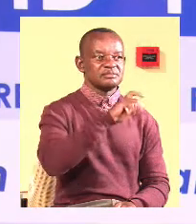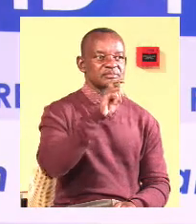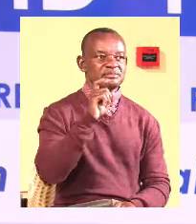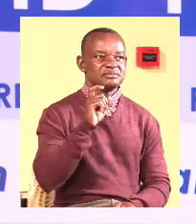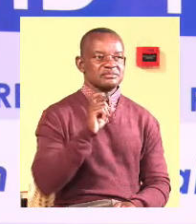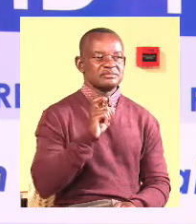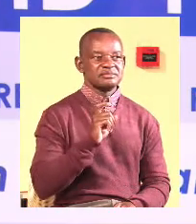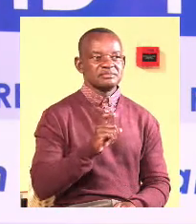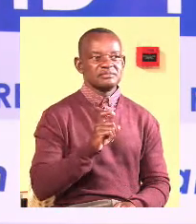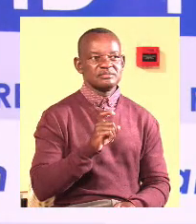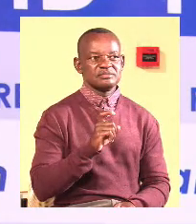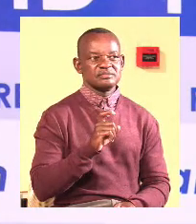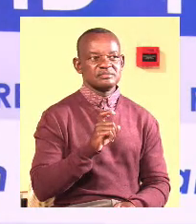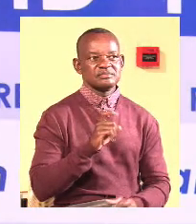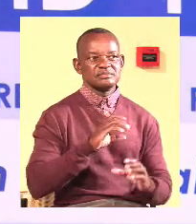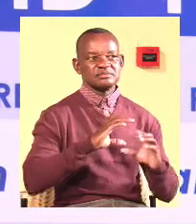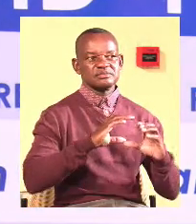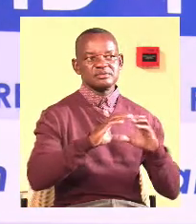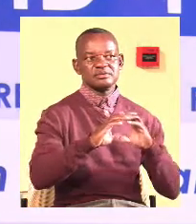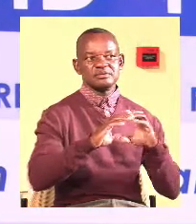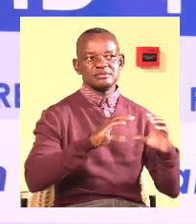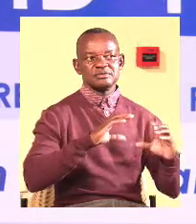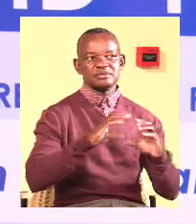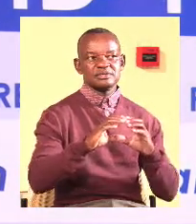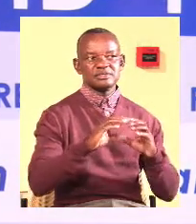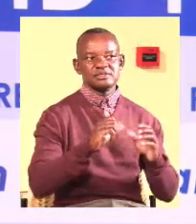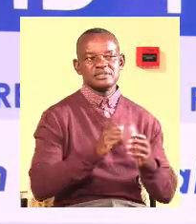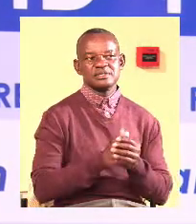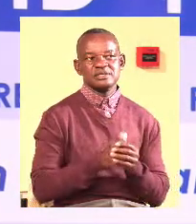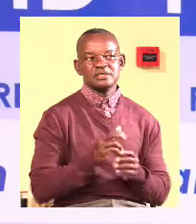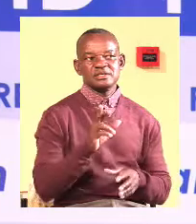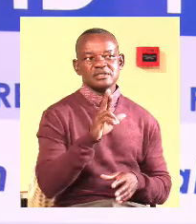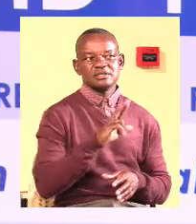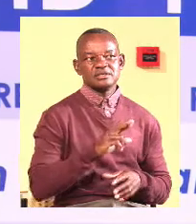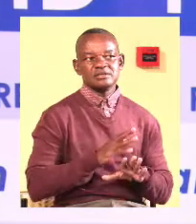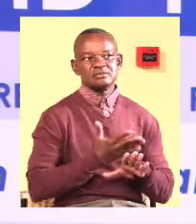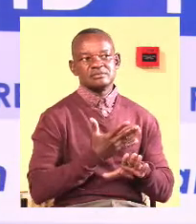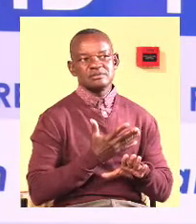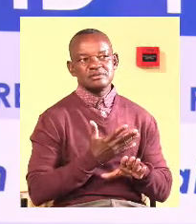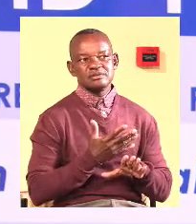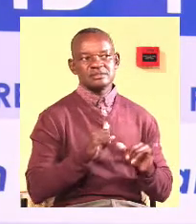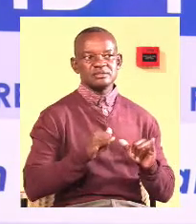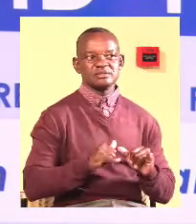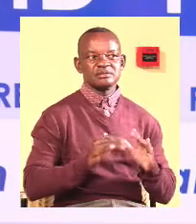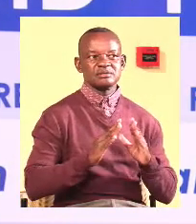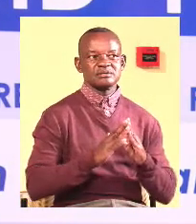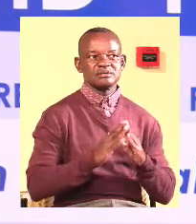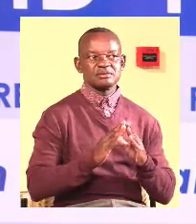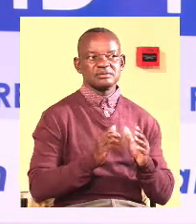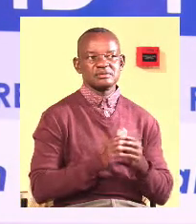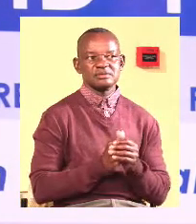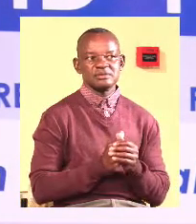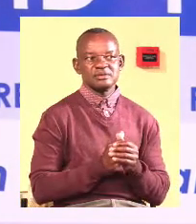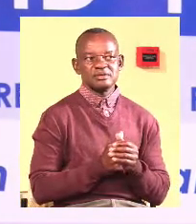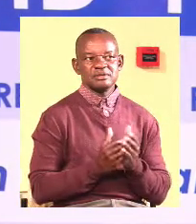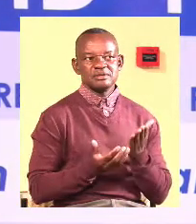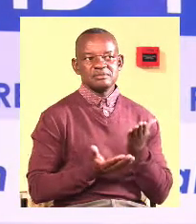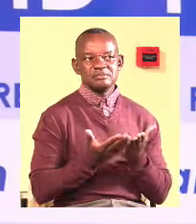ministry. Just for example, on the 16th of April, we had a case, or we had a recovery, which